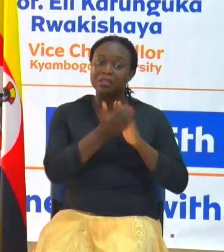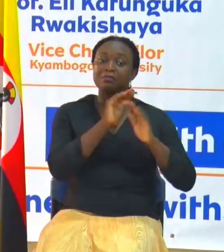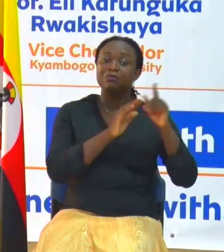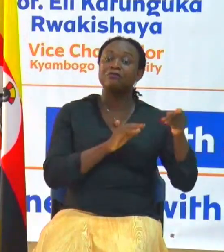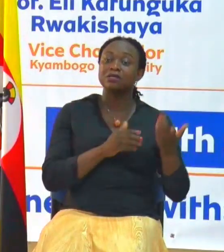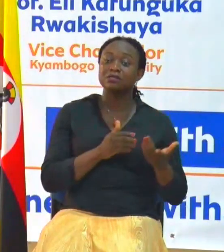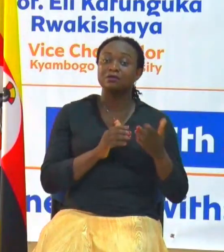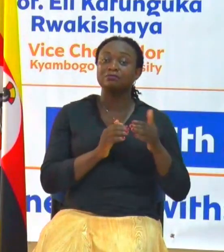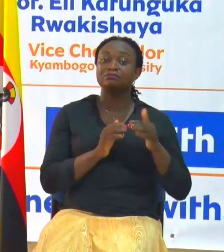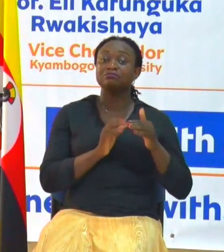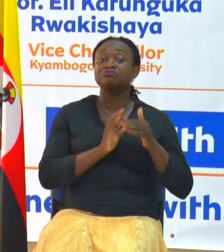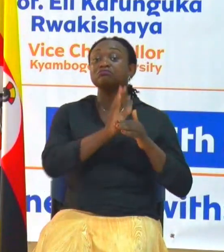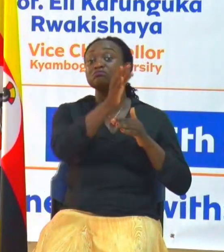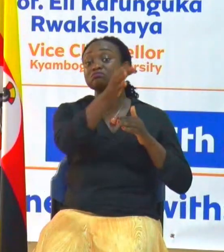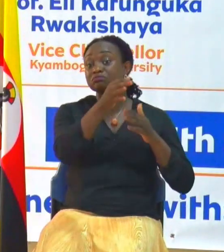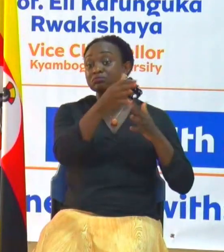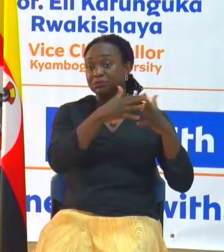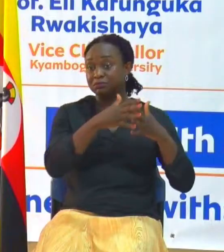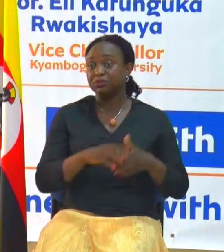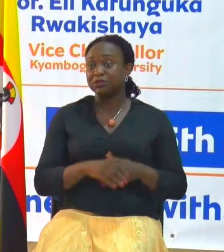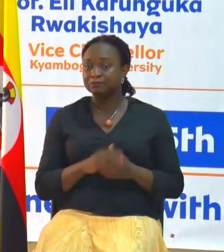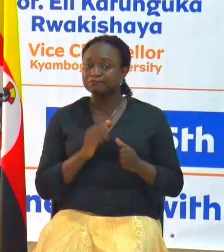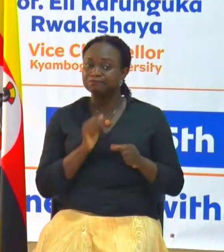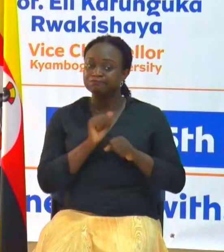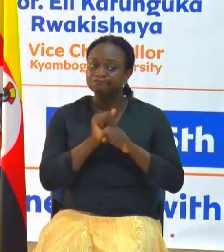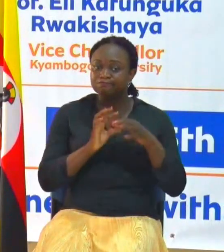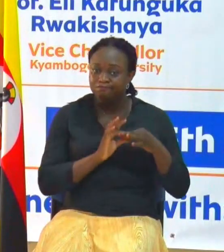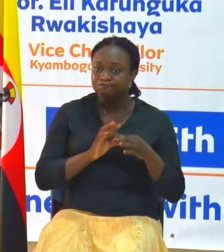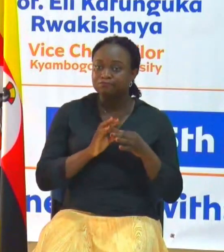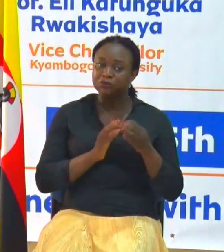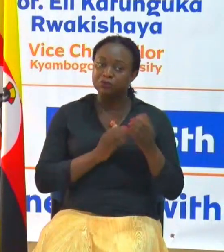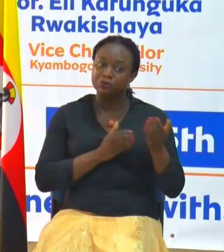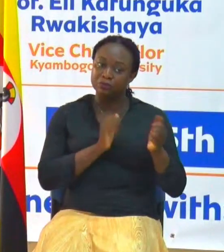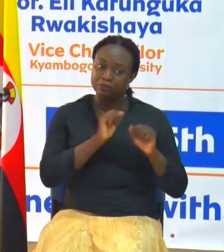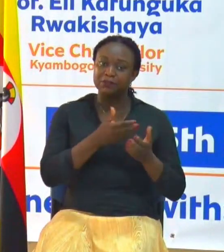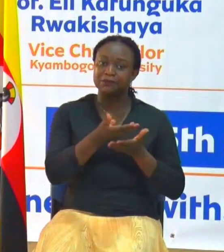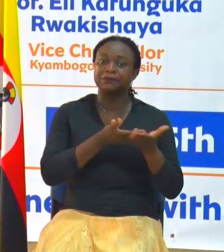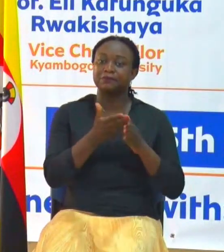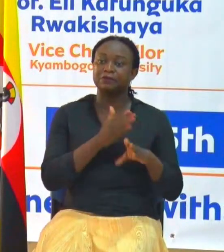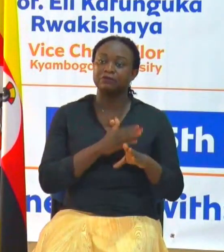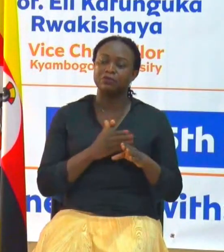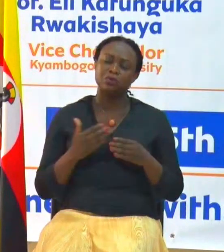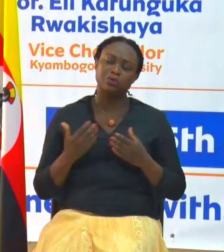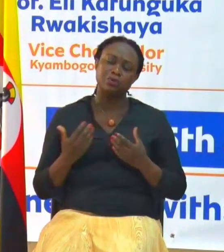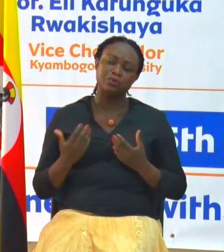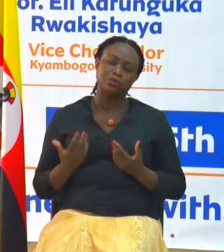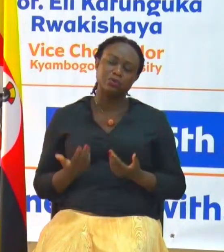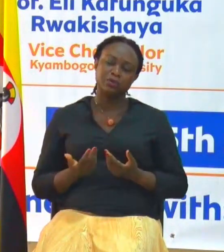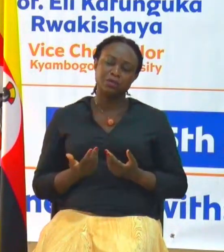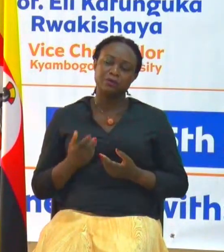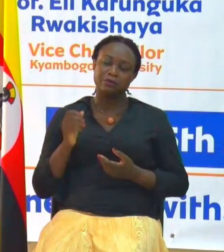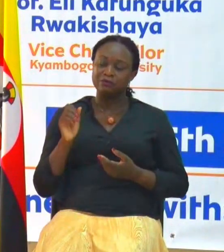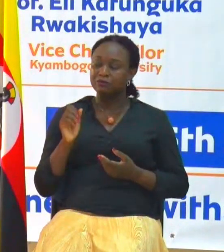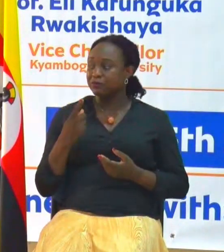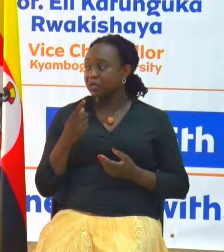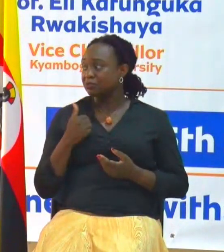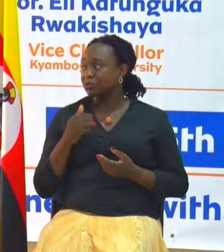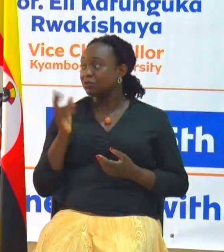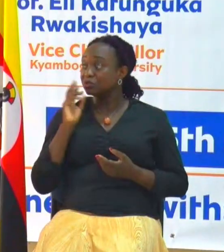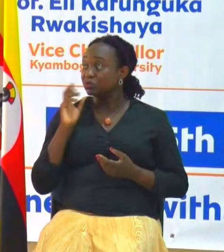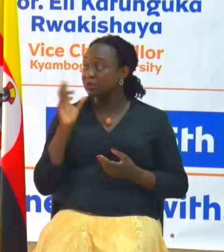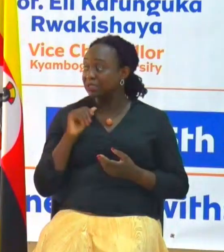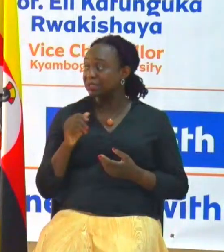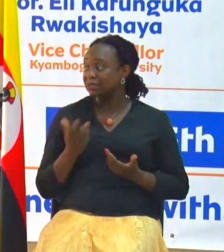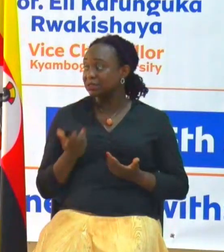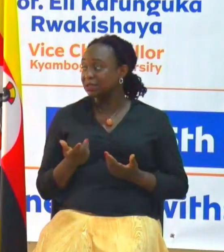that you'll be working with in the United States. So, I think we shall first listen from Arthur to tell us about his